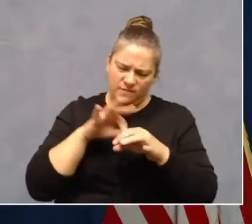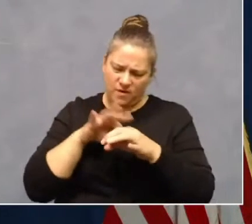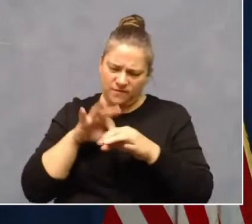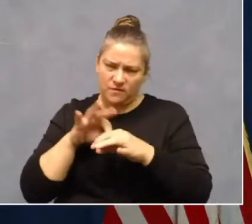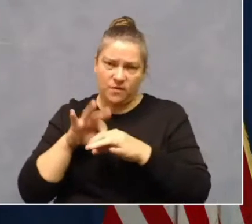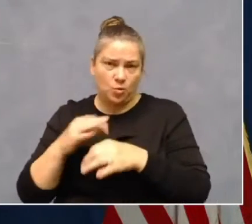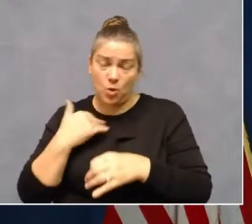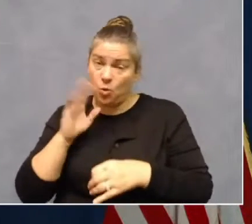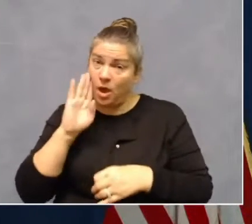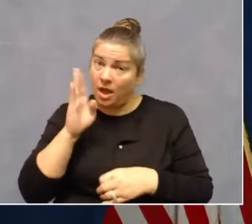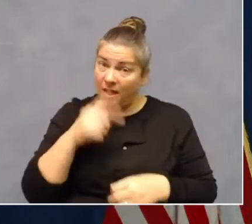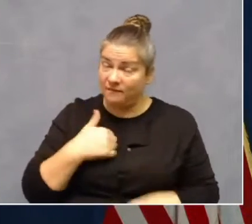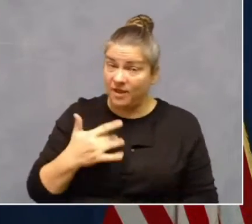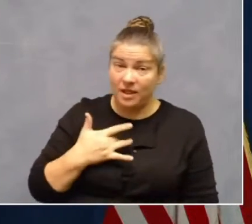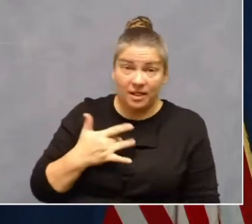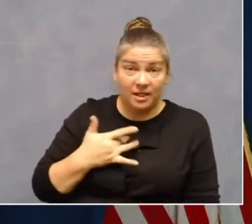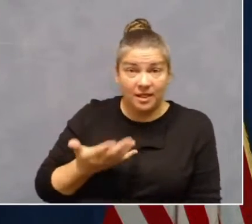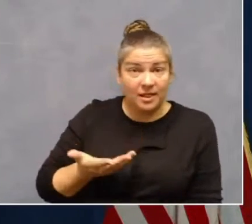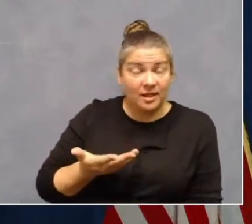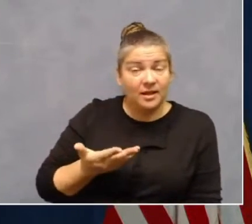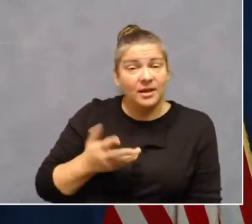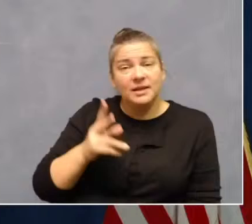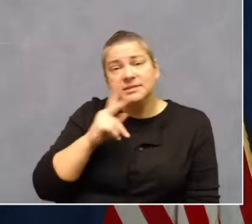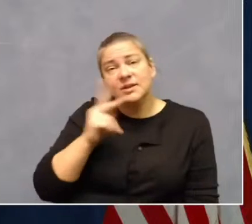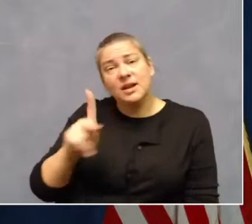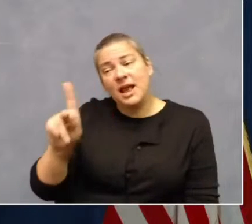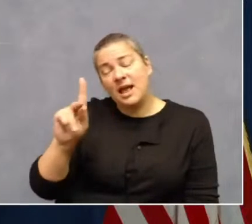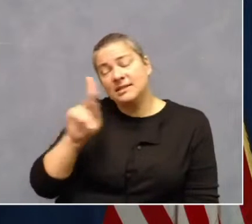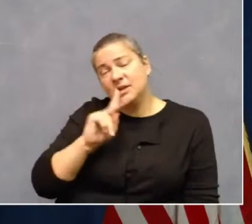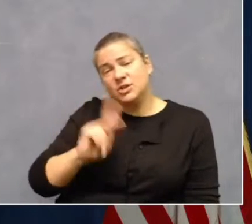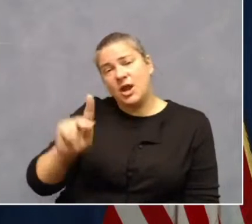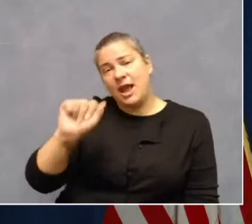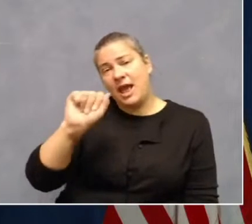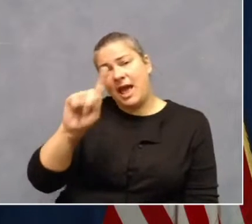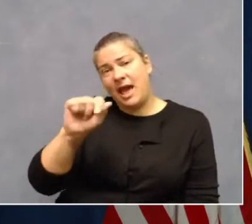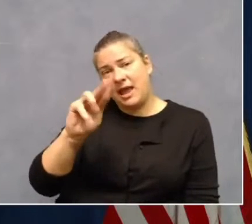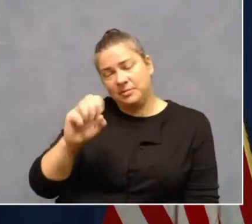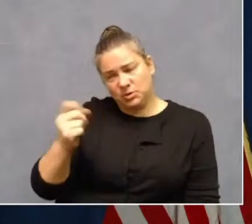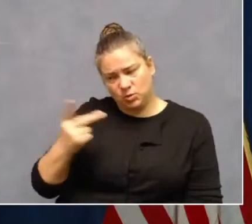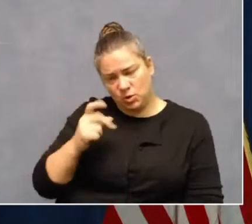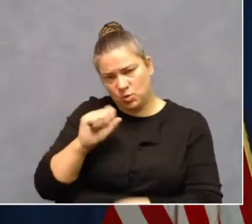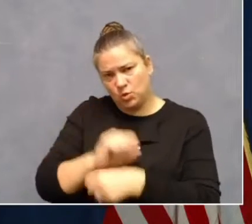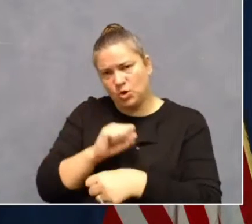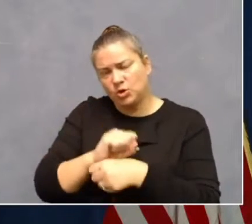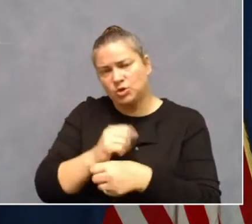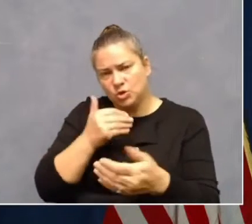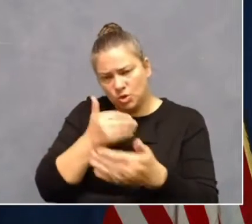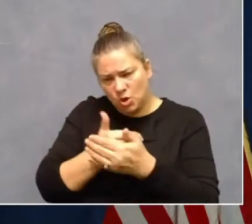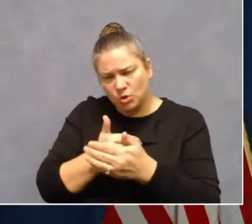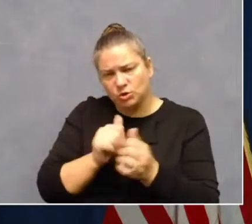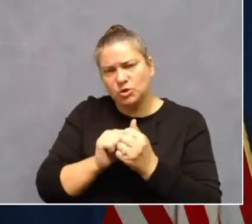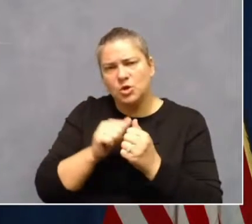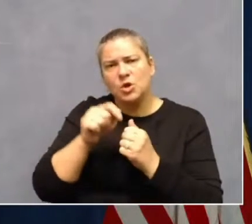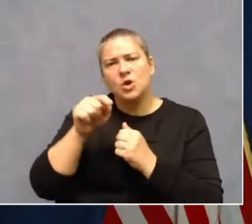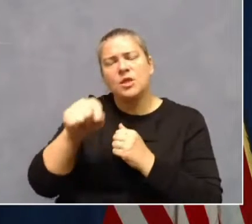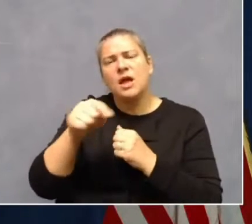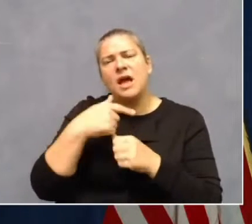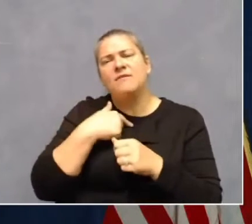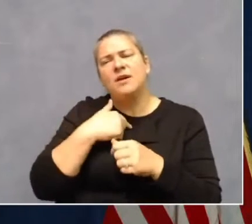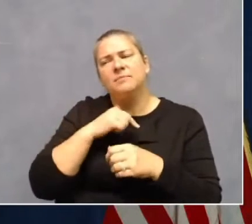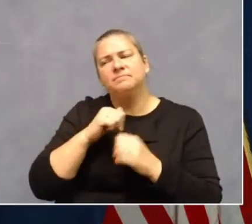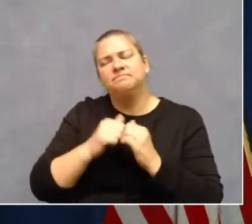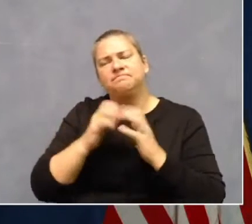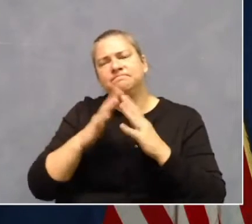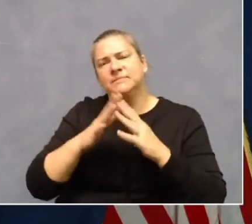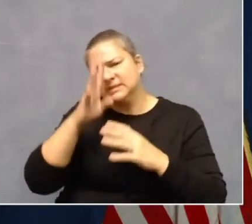I believe Secretary Adams and I worked very well along with Jared Deering to create a safe plan, but part of the safety